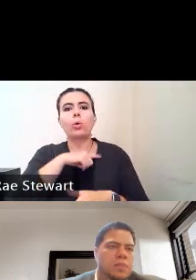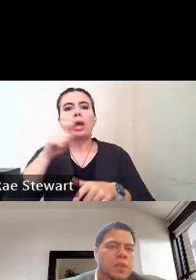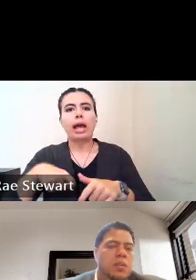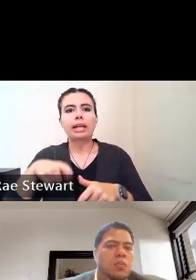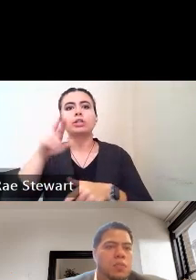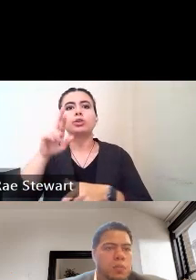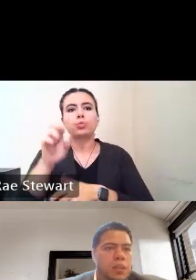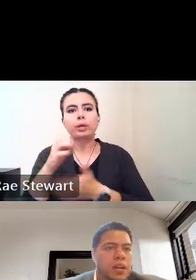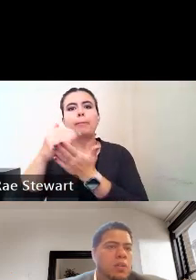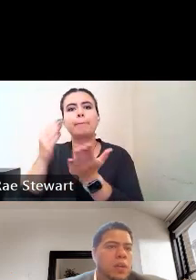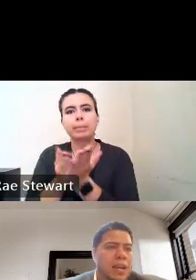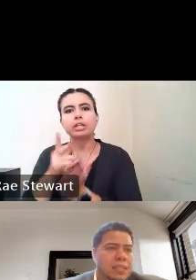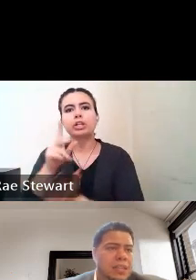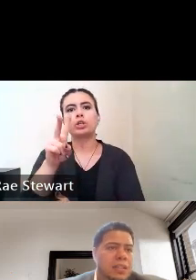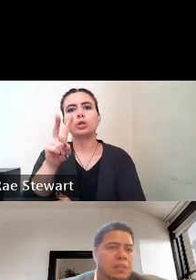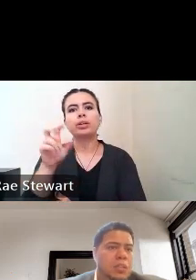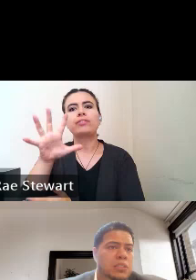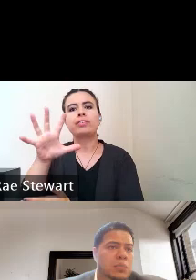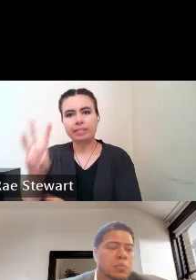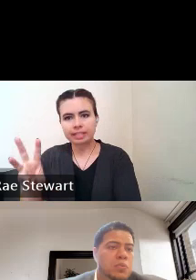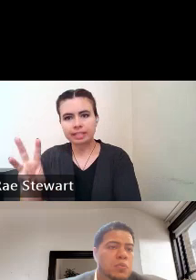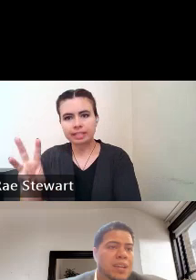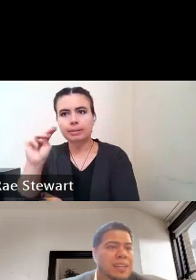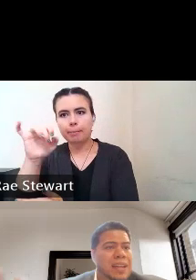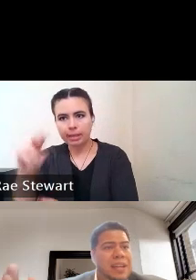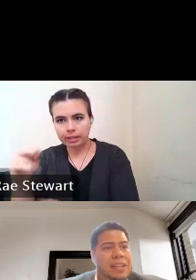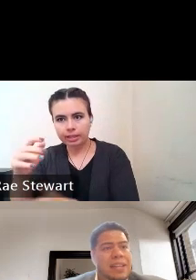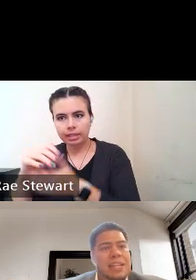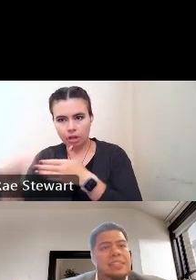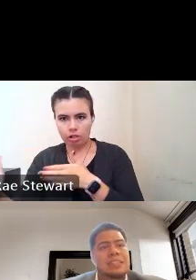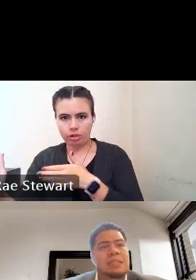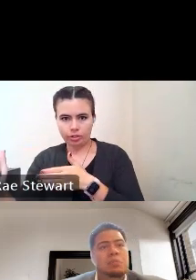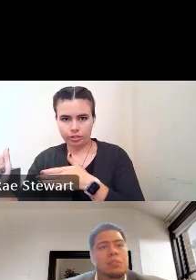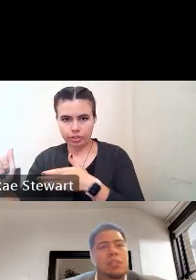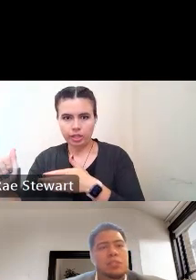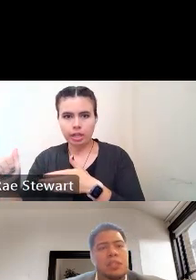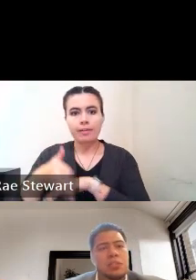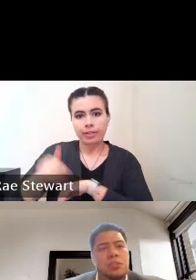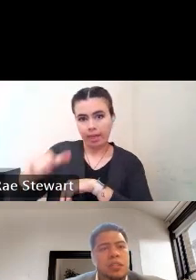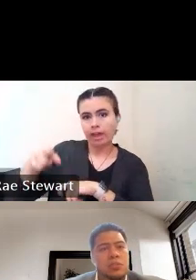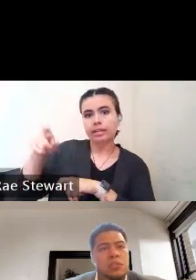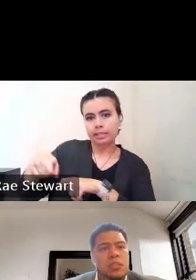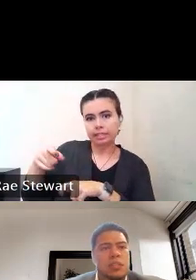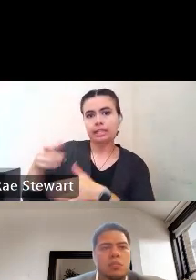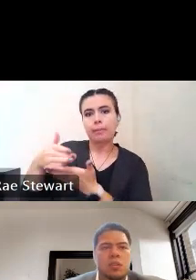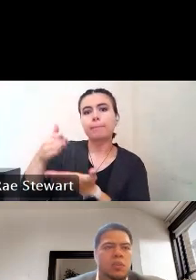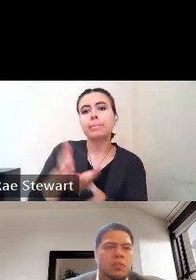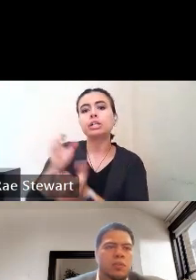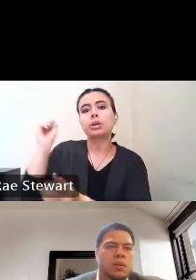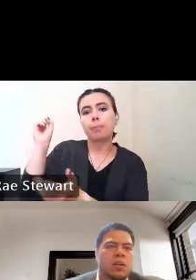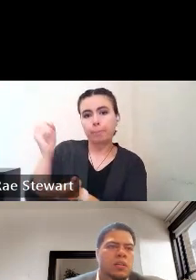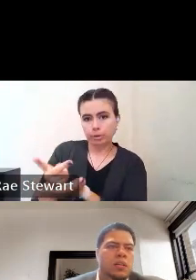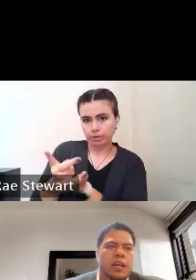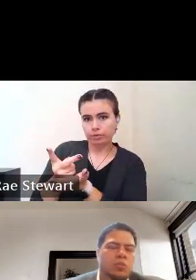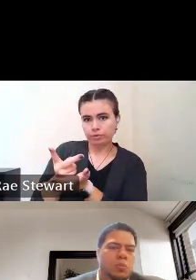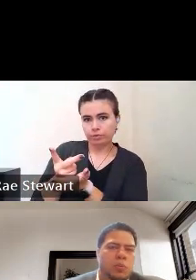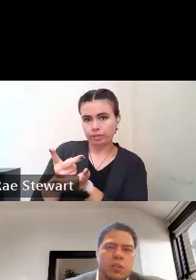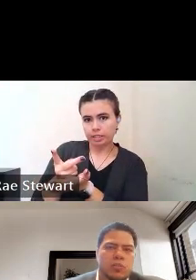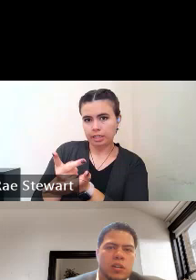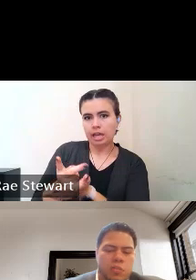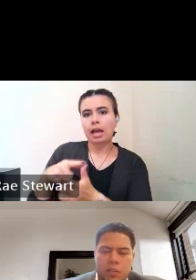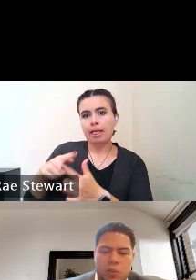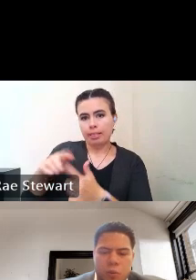million. From there, we had to get a budget approved, and then that sets the implementation. As you see, the runway for the